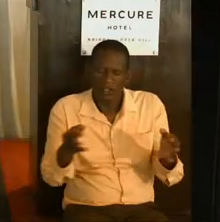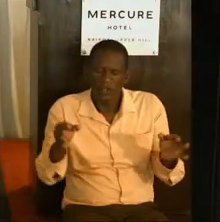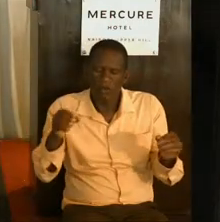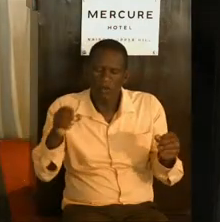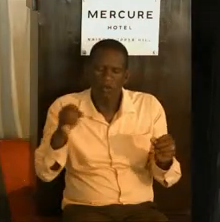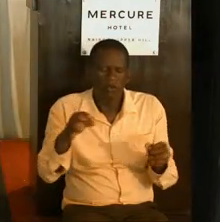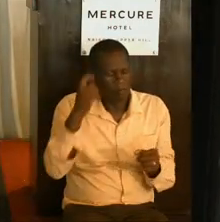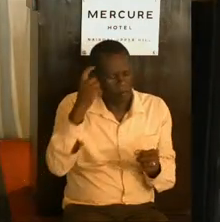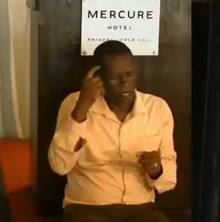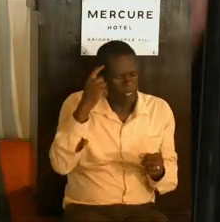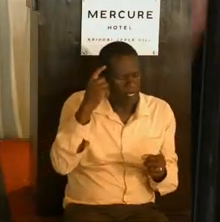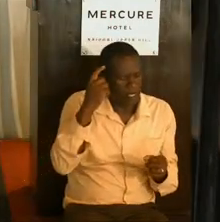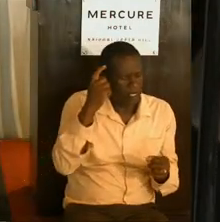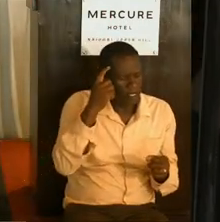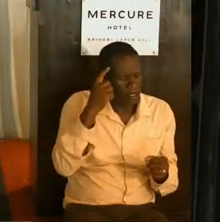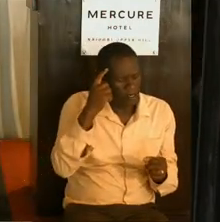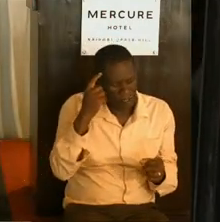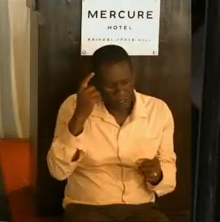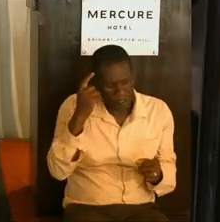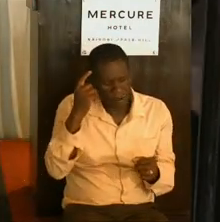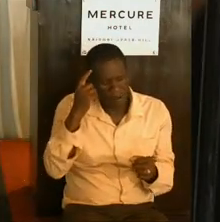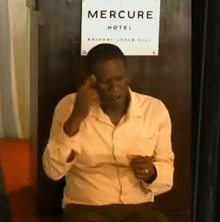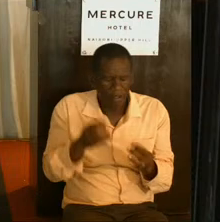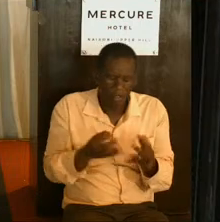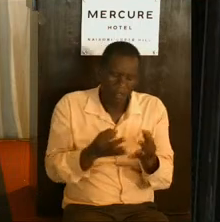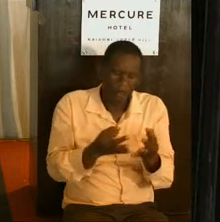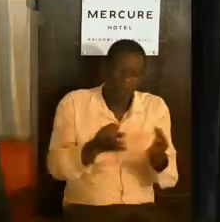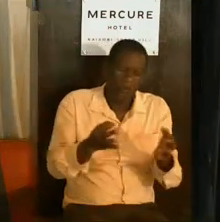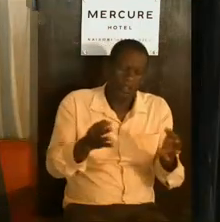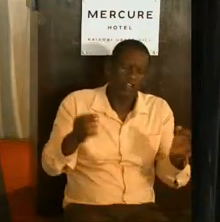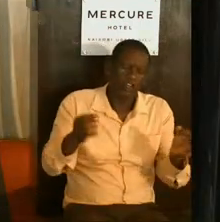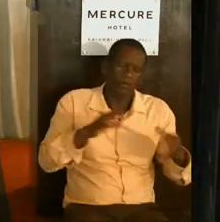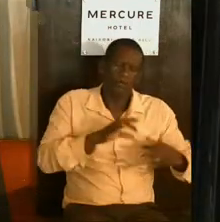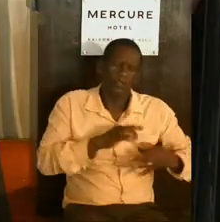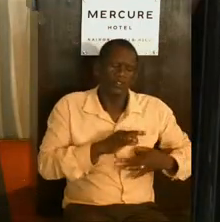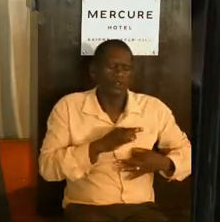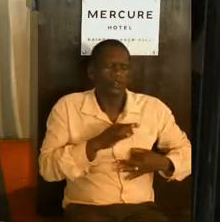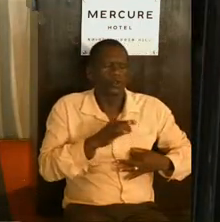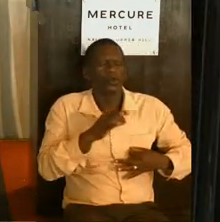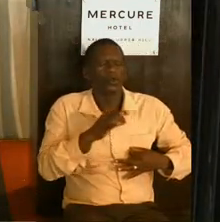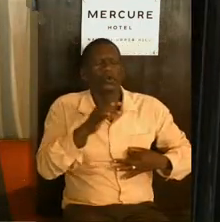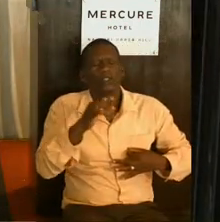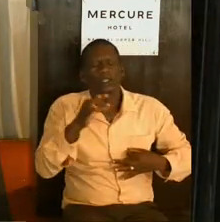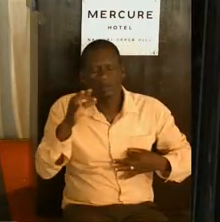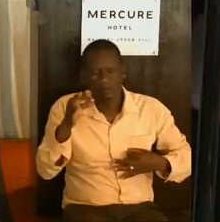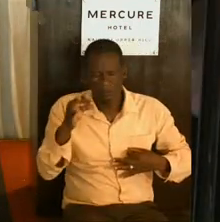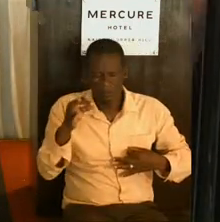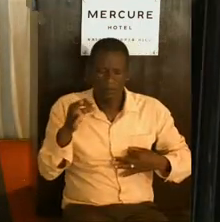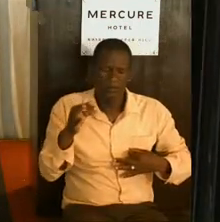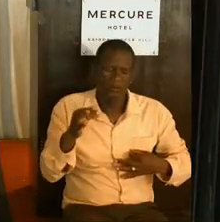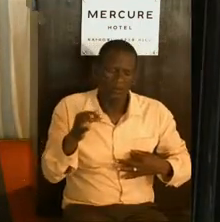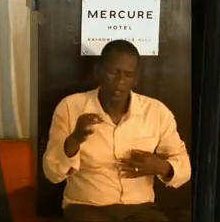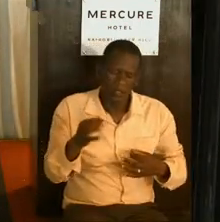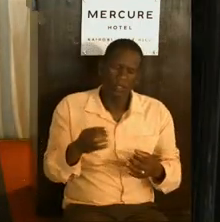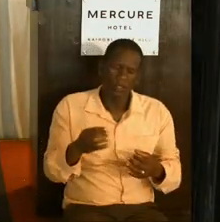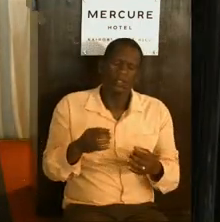freedom of the Mind freedom of the Soul